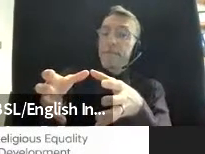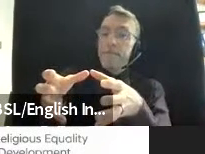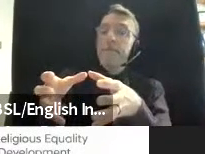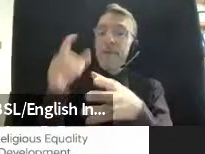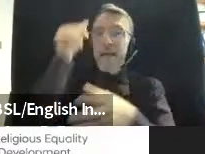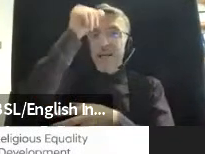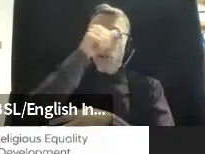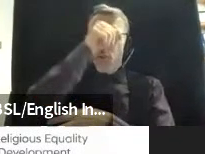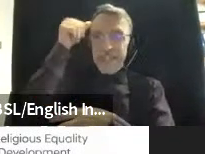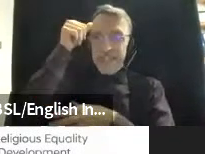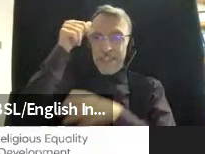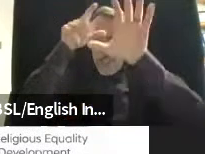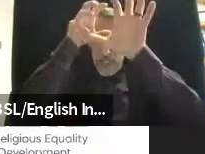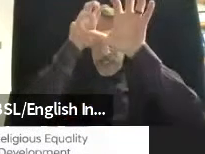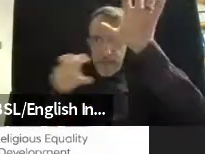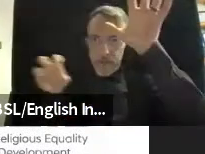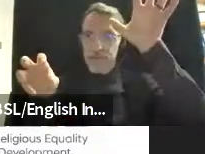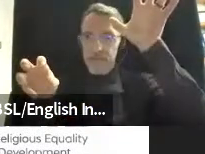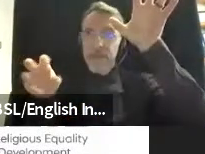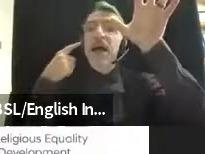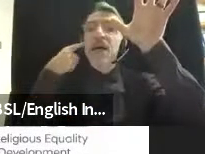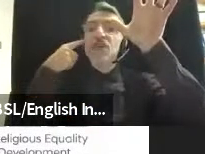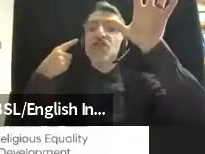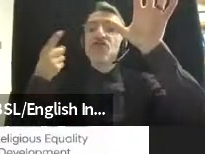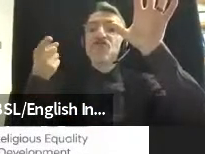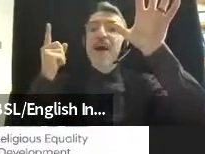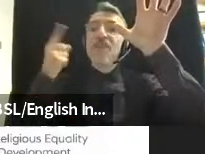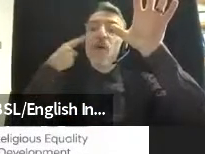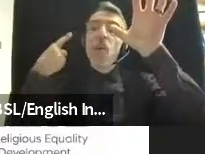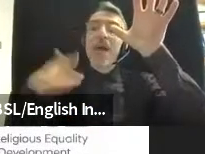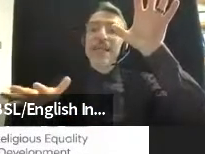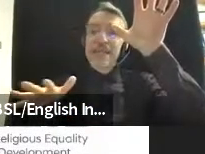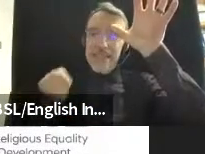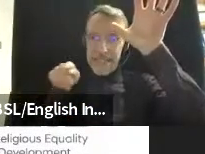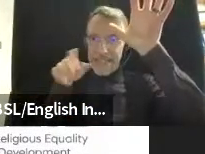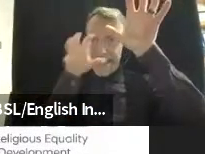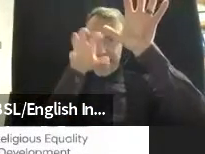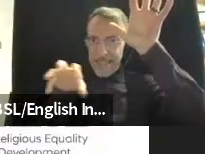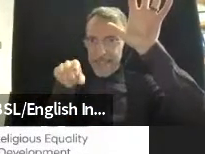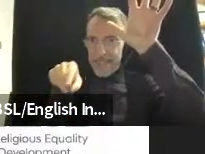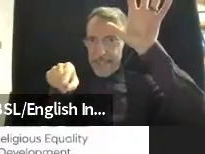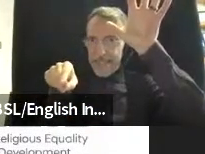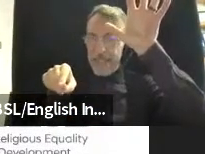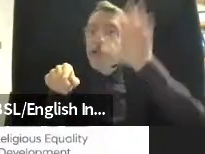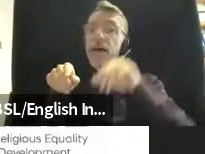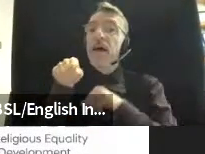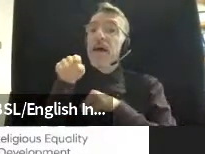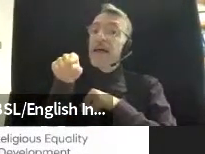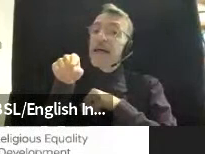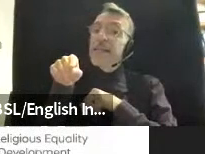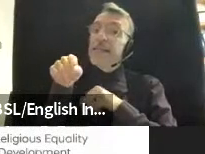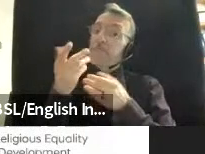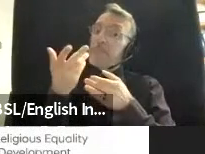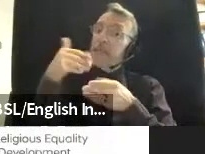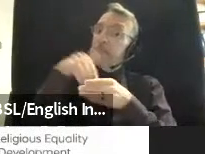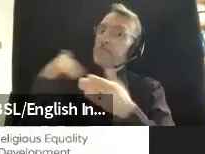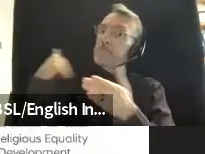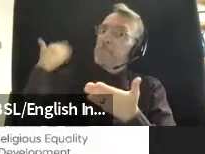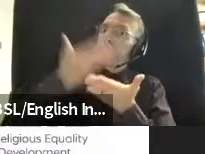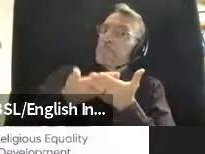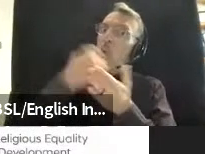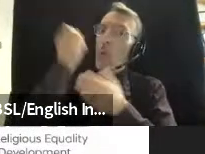Christian denomination, which is called Jehovah's Witnesses. And they have been present in Uzbekistan for a long